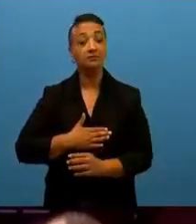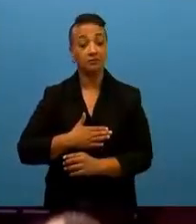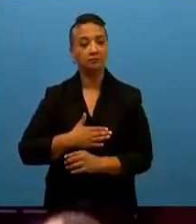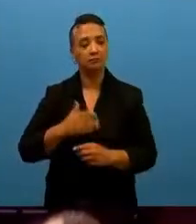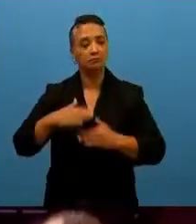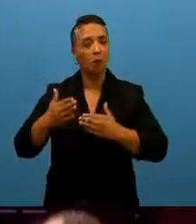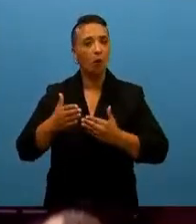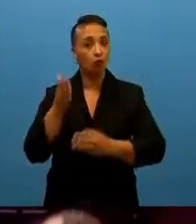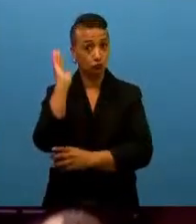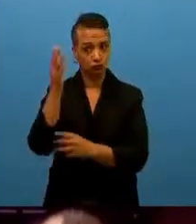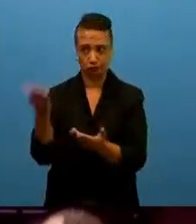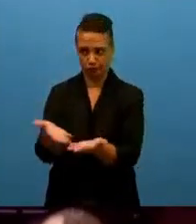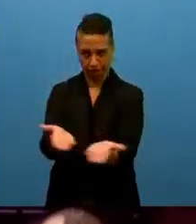floor at this time.